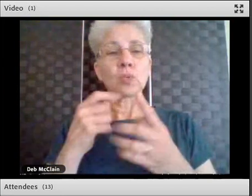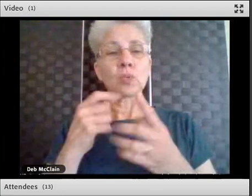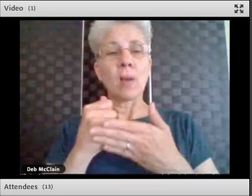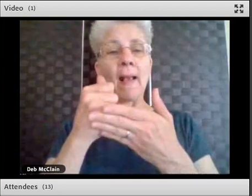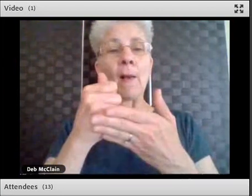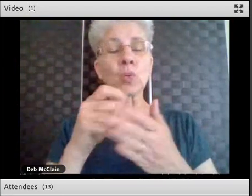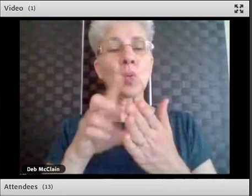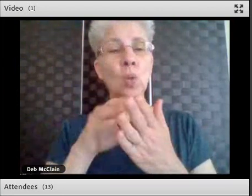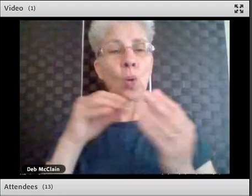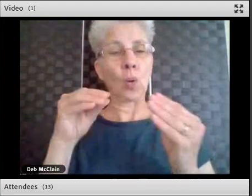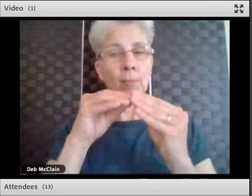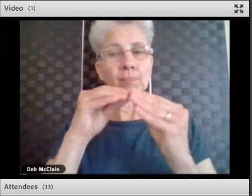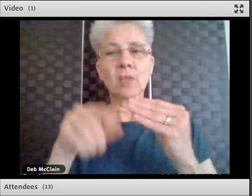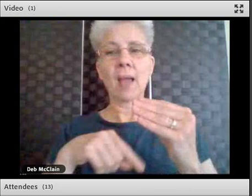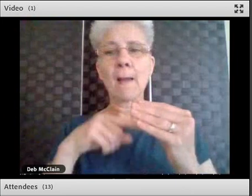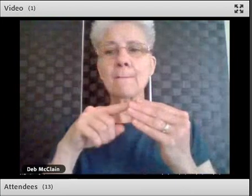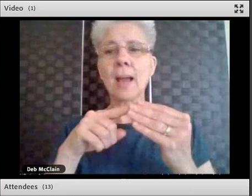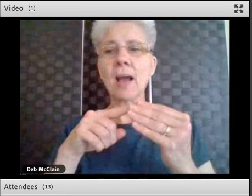you learn about